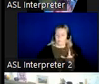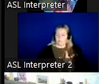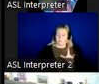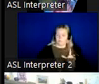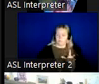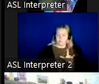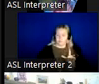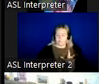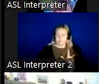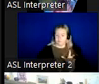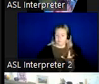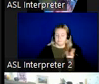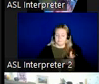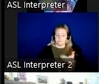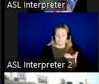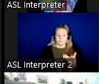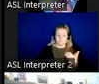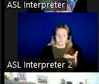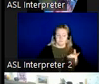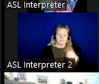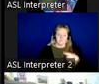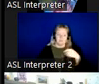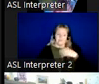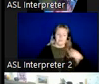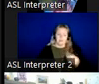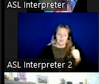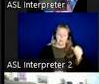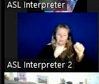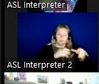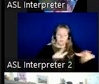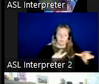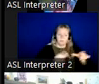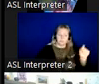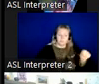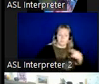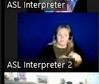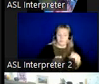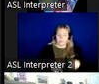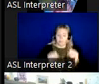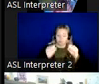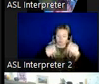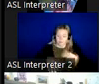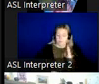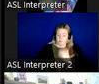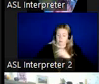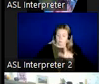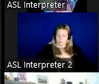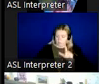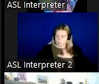being served. Well, they have other drop off locations as well, but you can drop off at our libraries. You can drop off at right